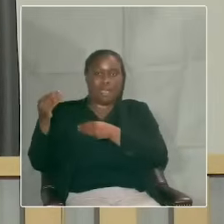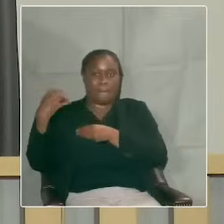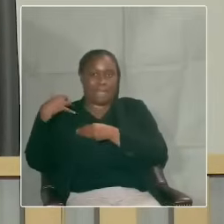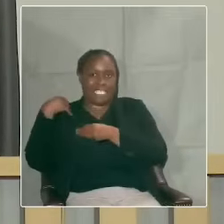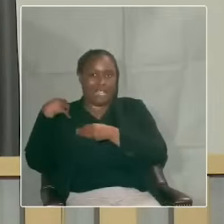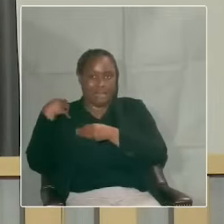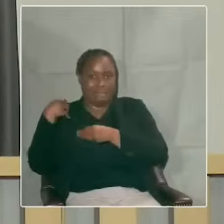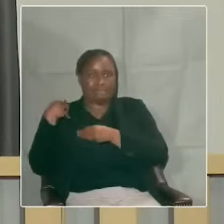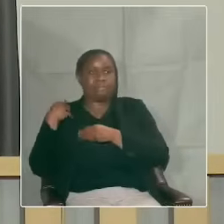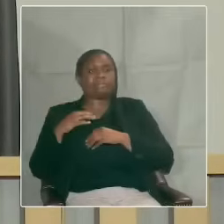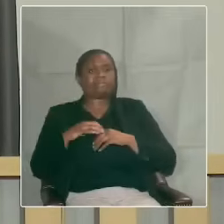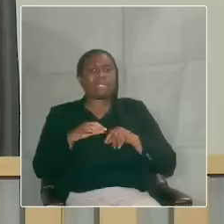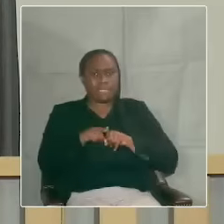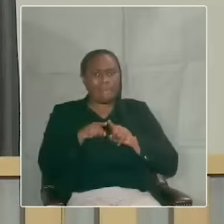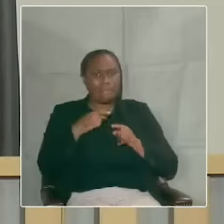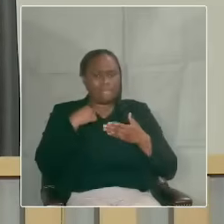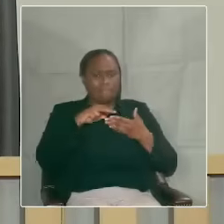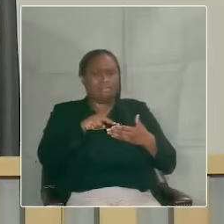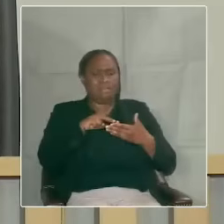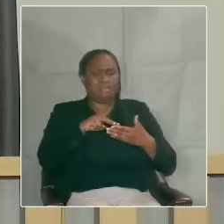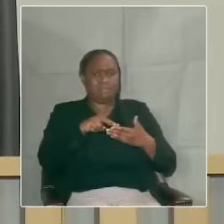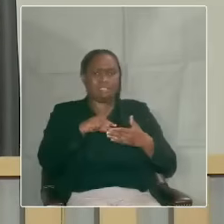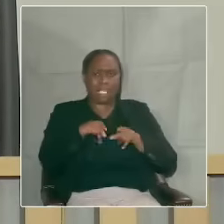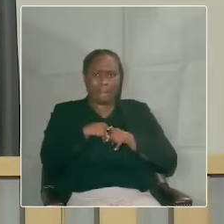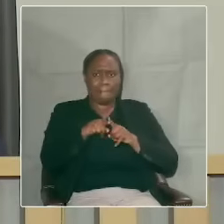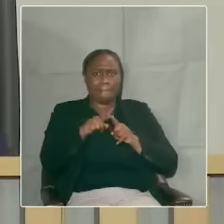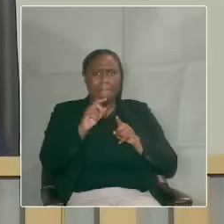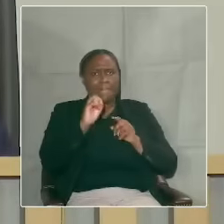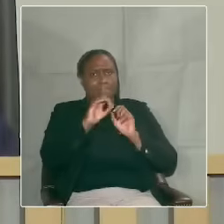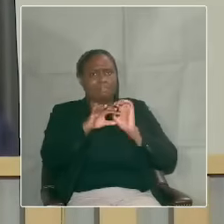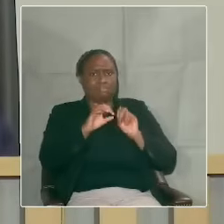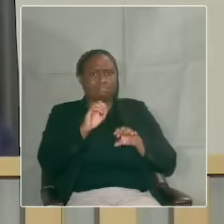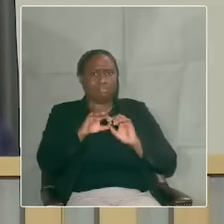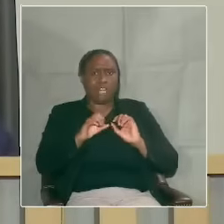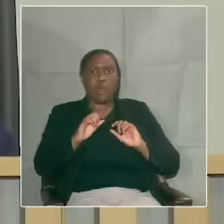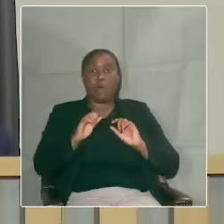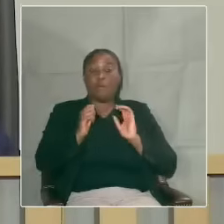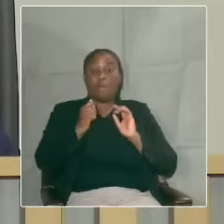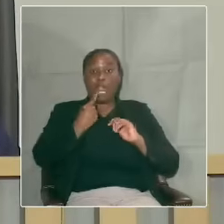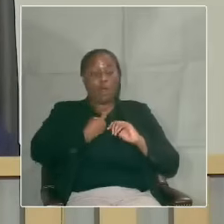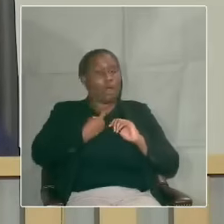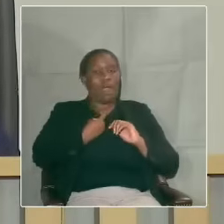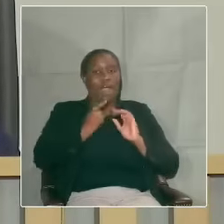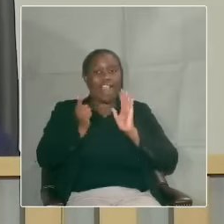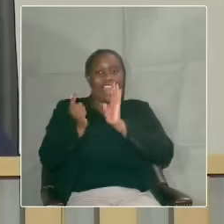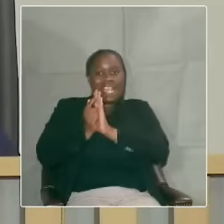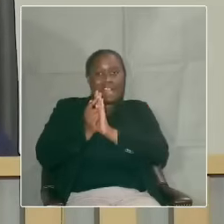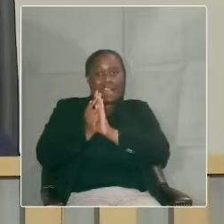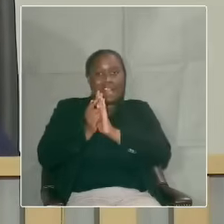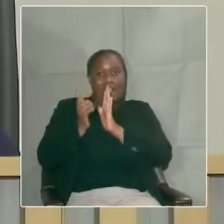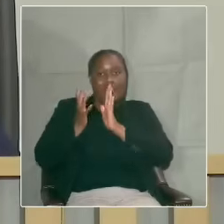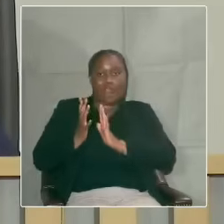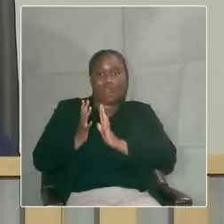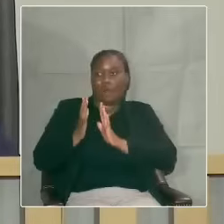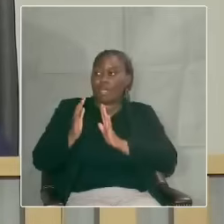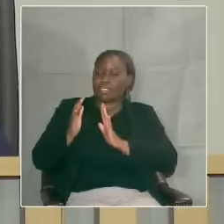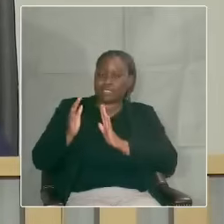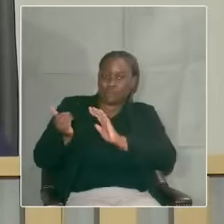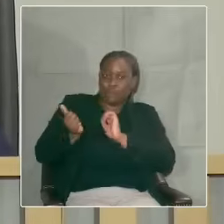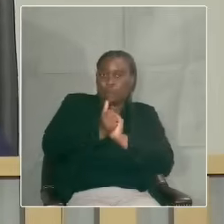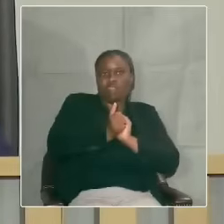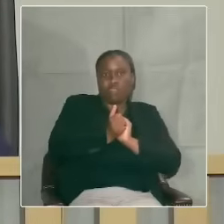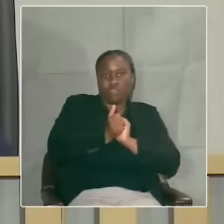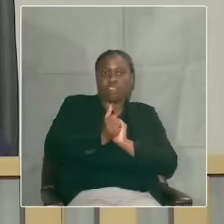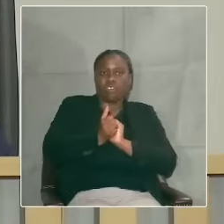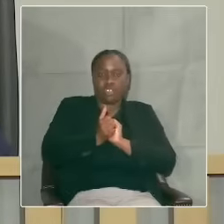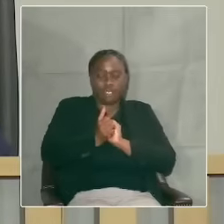Of course, I also worked on the report myself with the legal services. I was informed by the